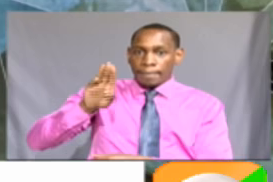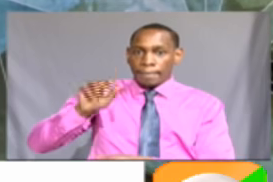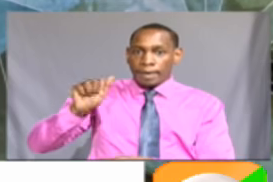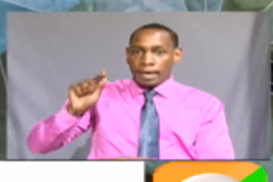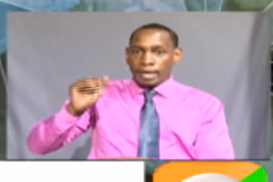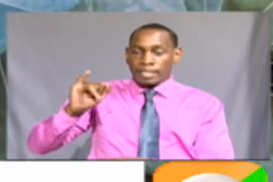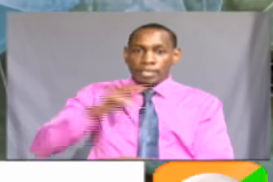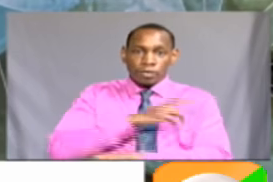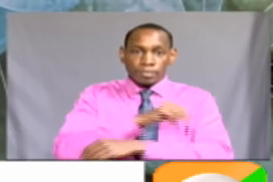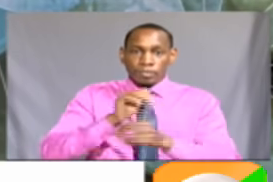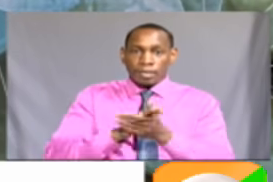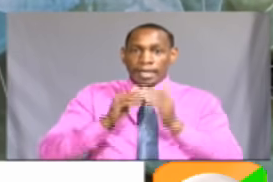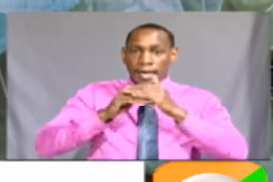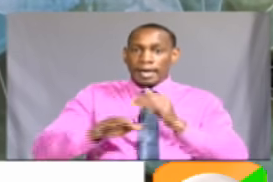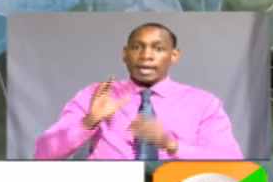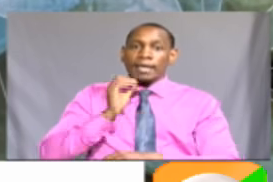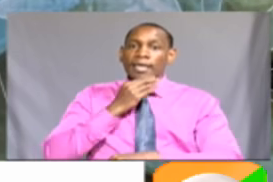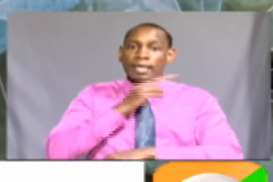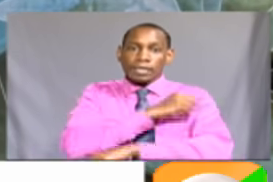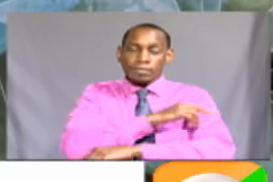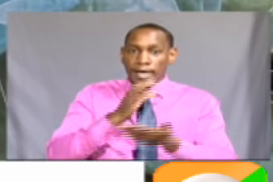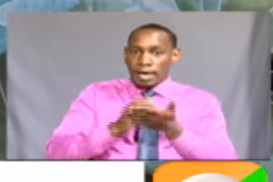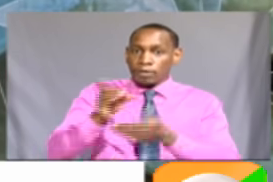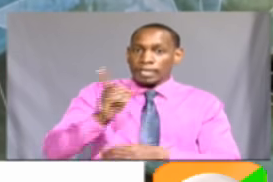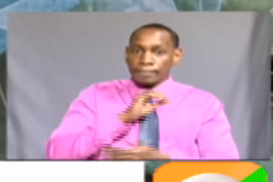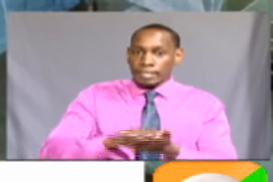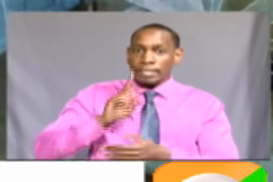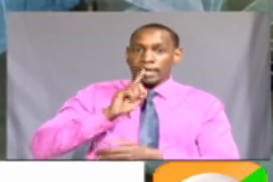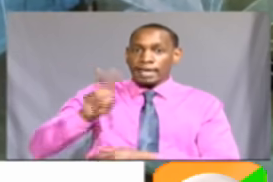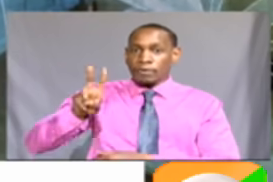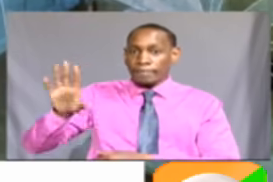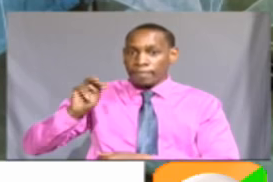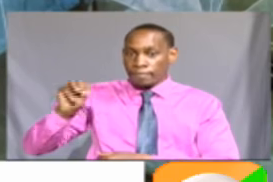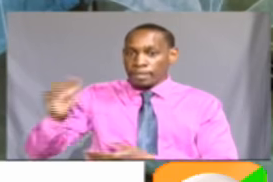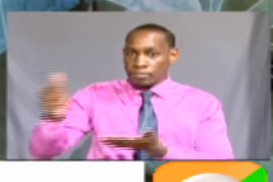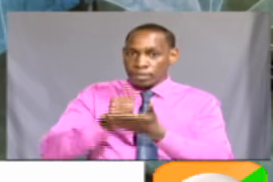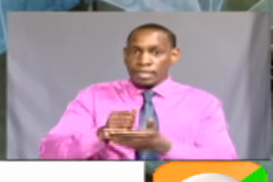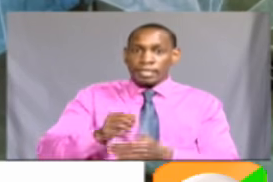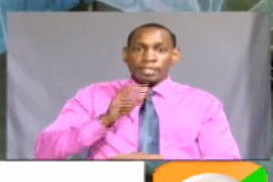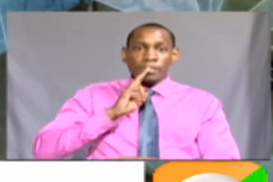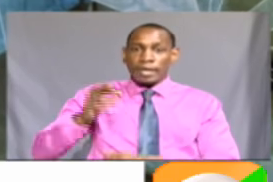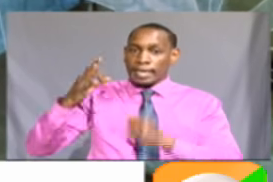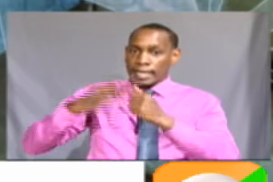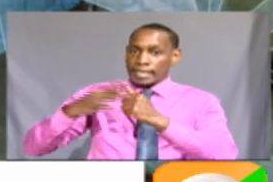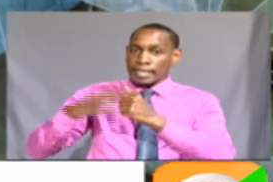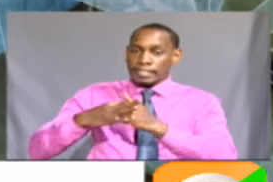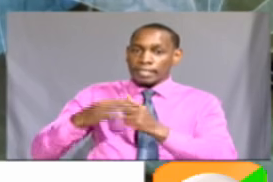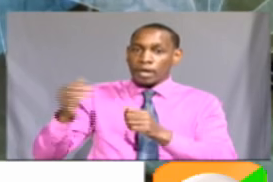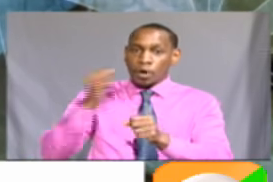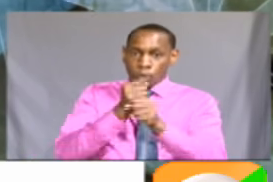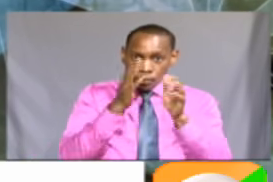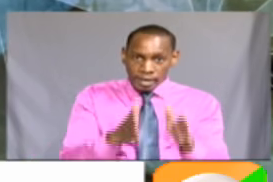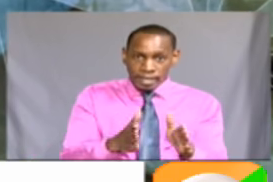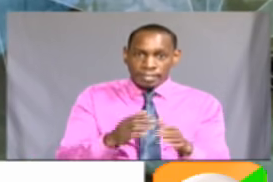Center, which is under Kenyatta National Hospital, was allocated 125 million shillings to hire 288 members of